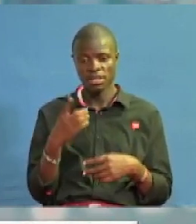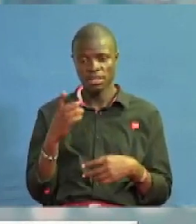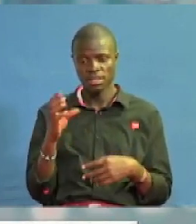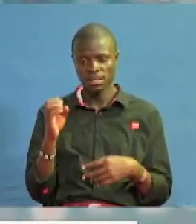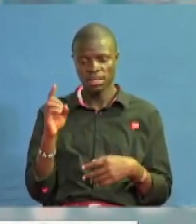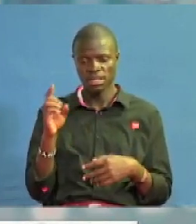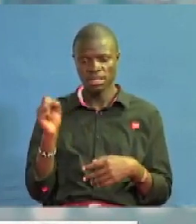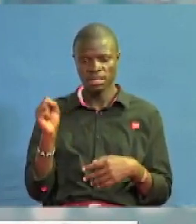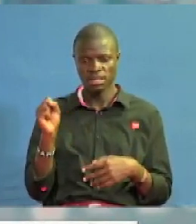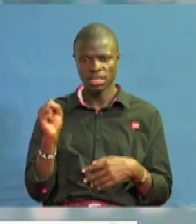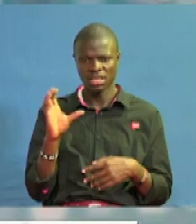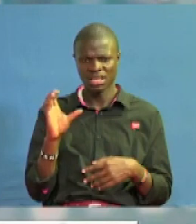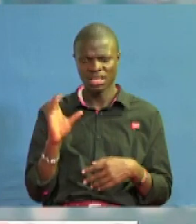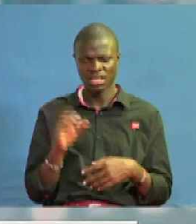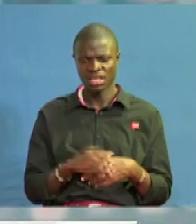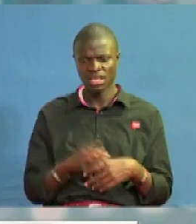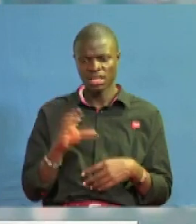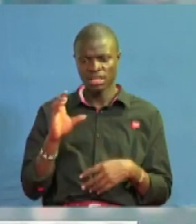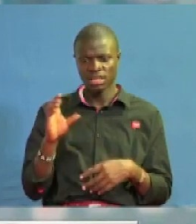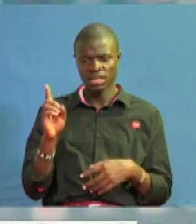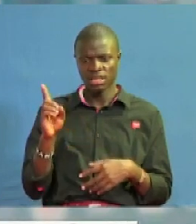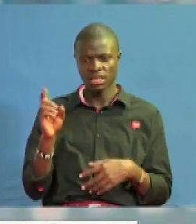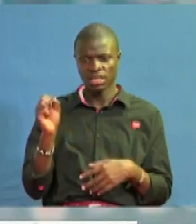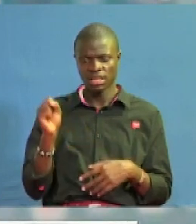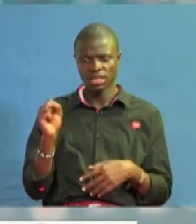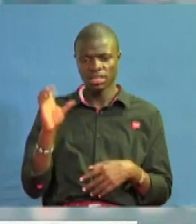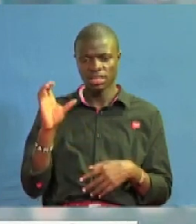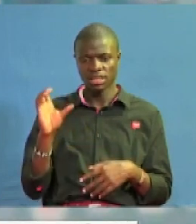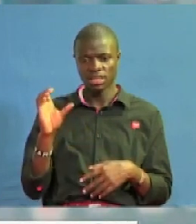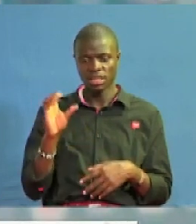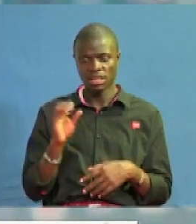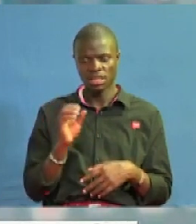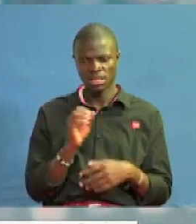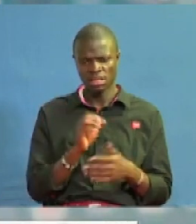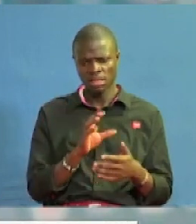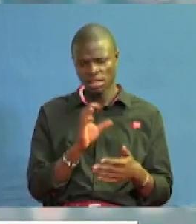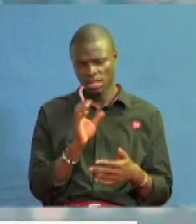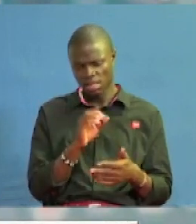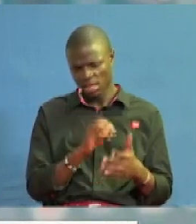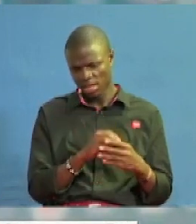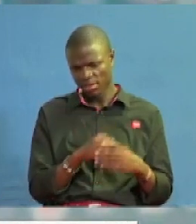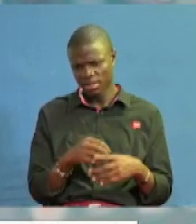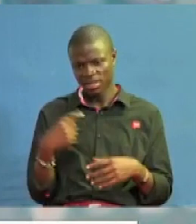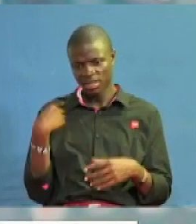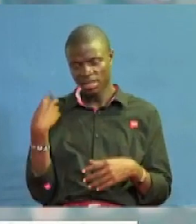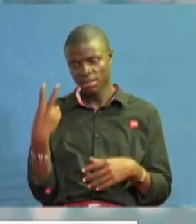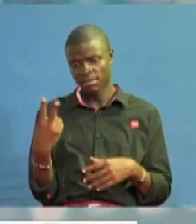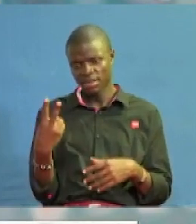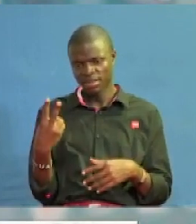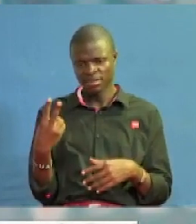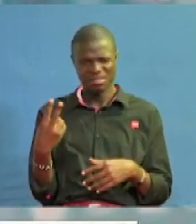CDSC account. Okay? You need a CDSC account, right? Yeah. And then number 2 thing, you need